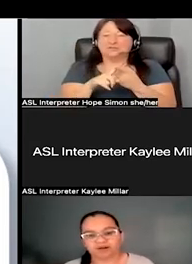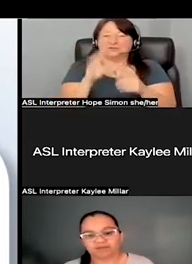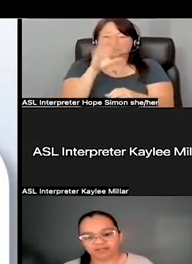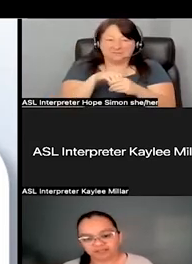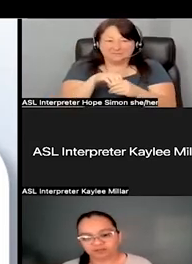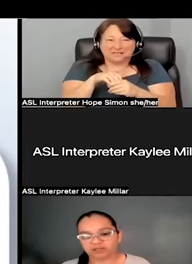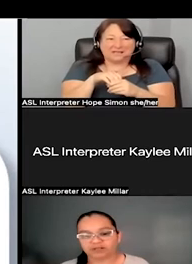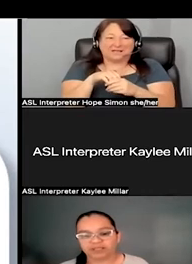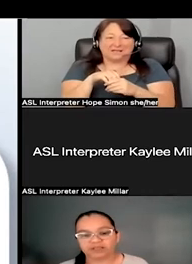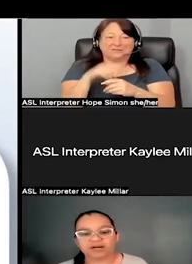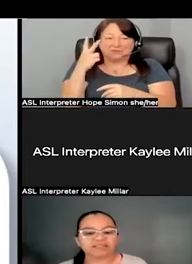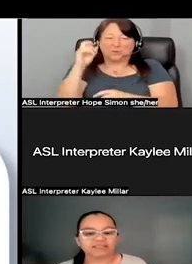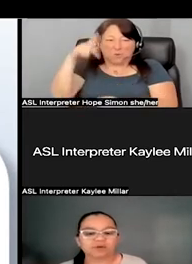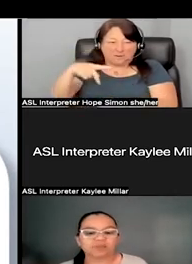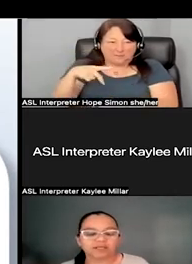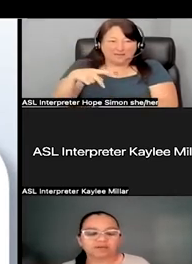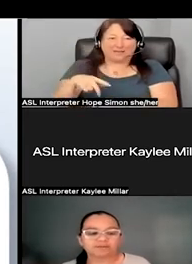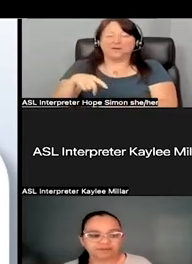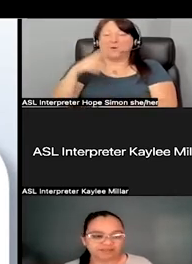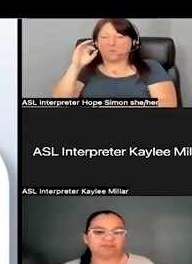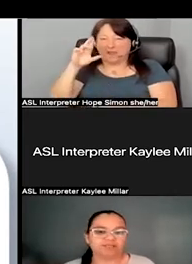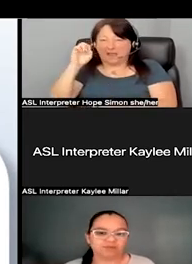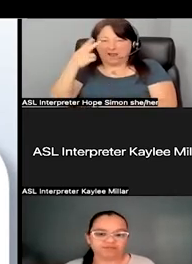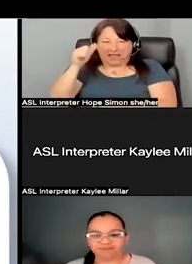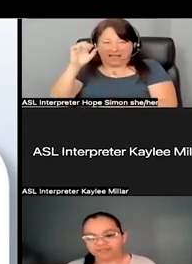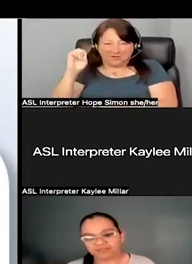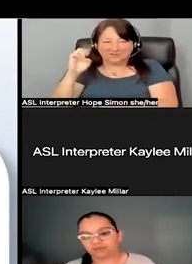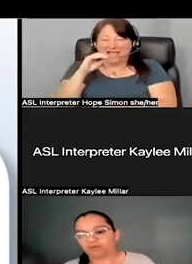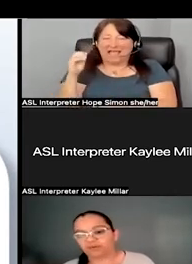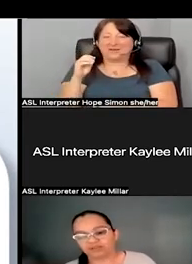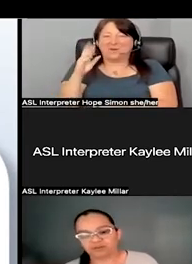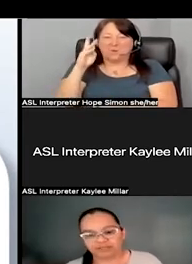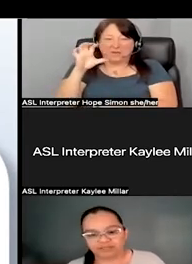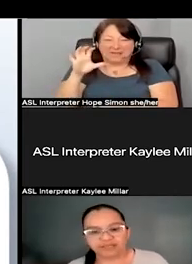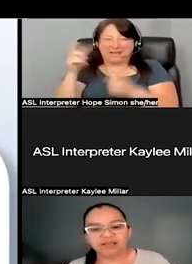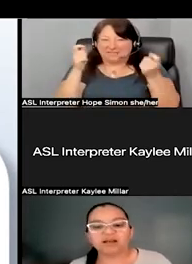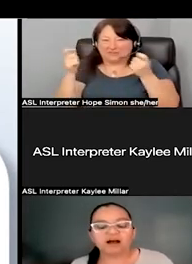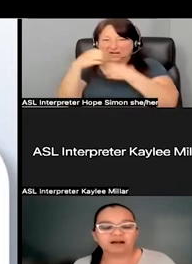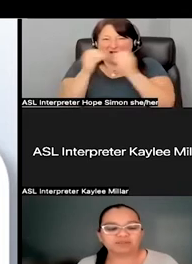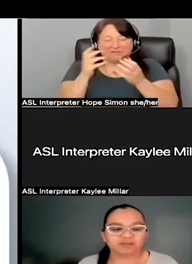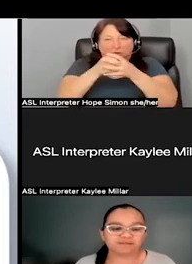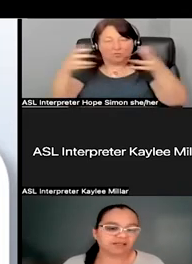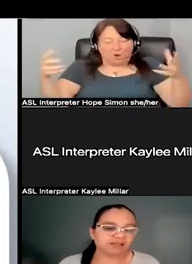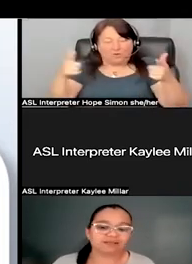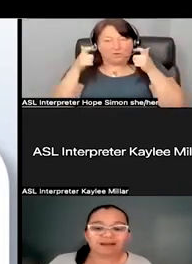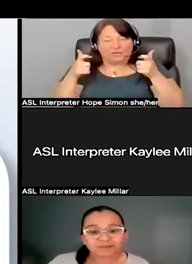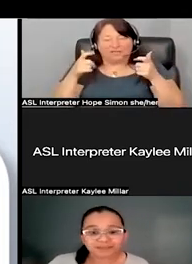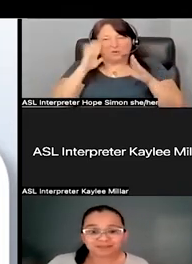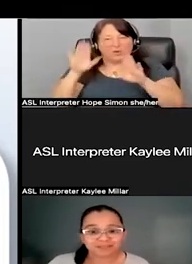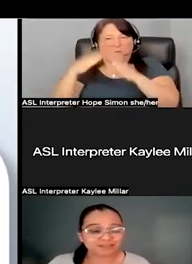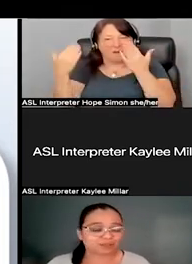administrative office. We're currently in the process of opening up a 5th administrative office because we're growing so quickly. So definitely a